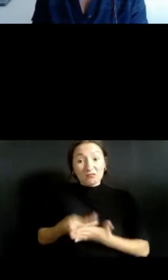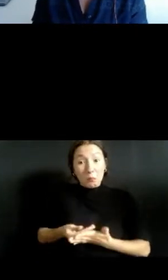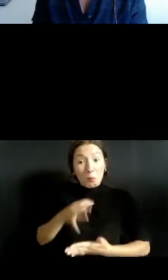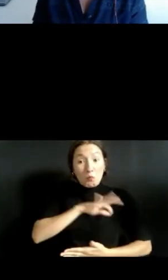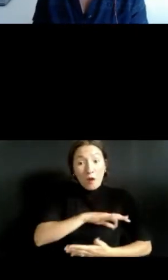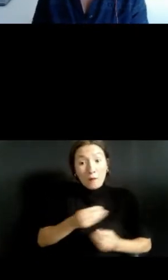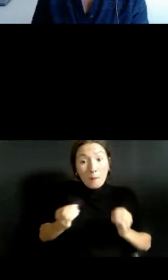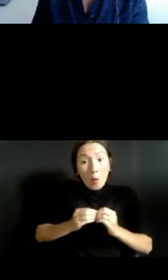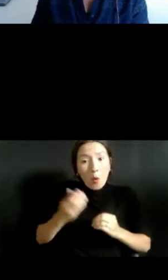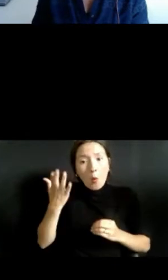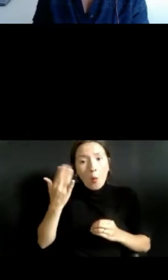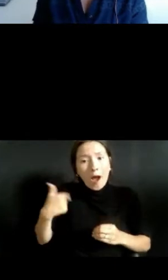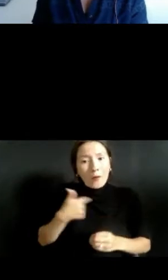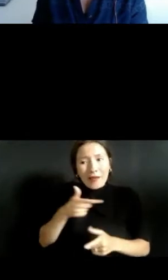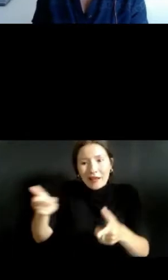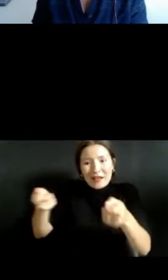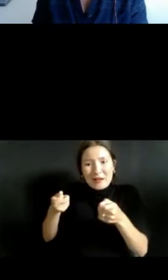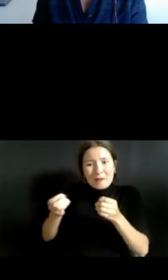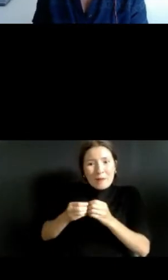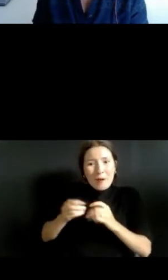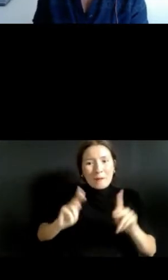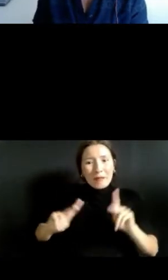federal departments and agencies.